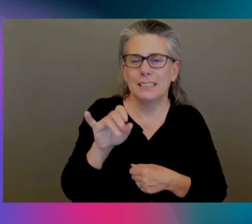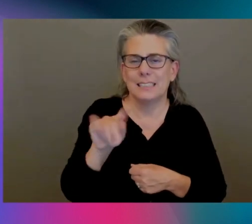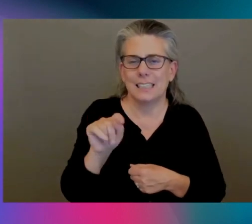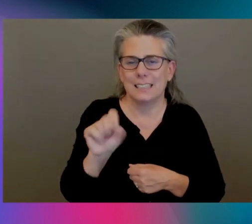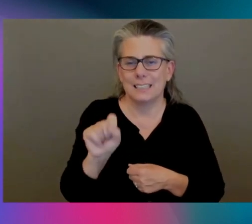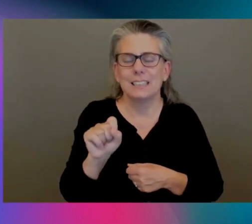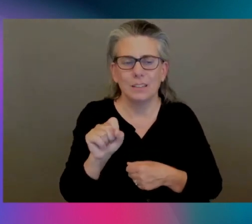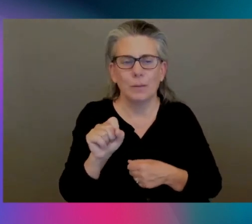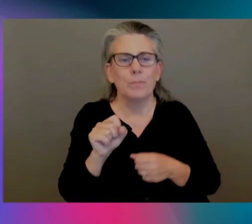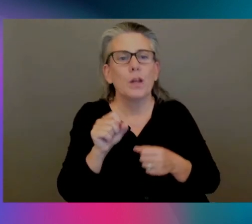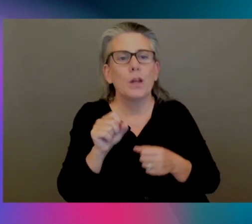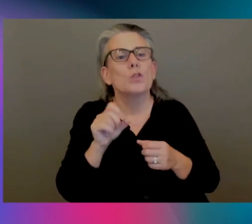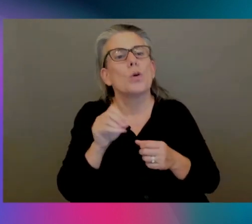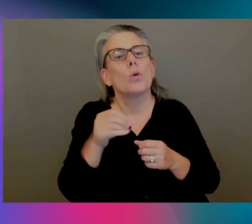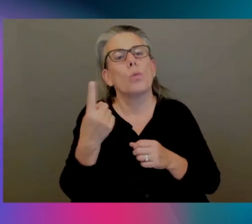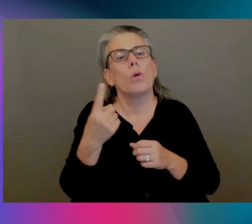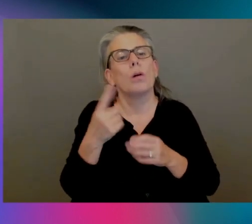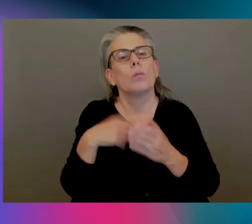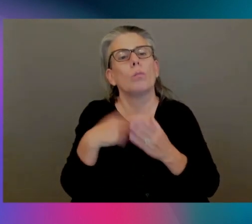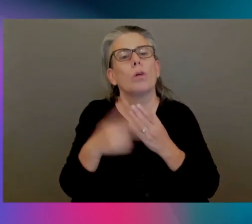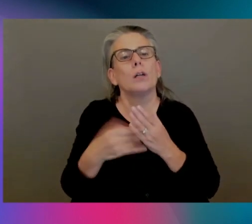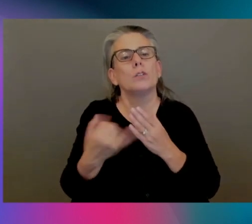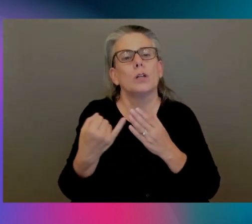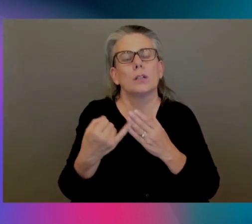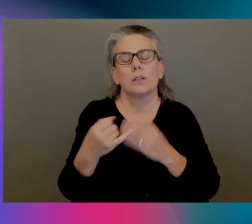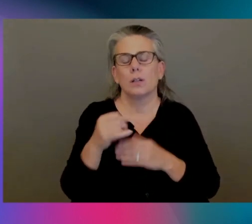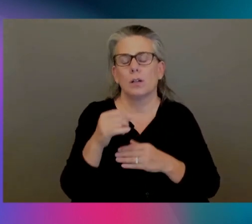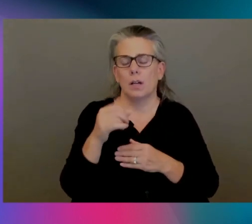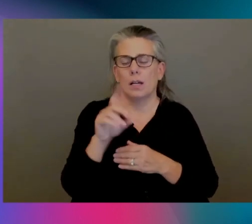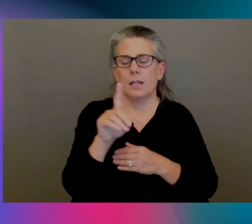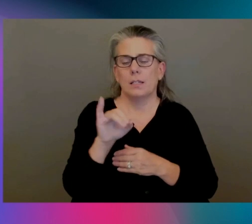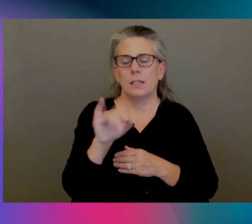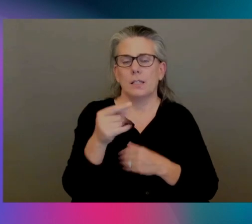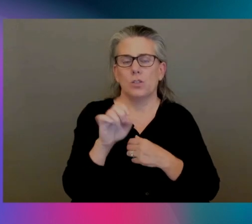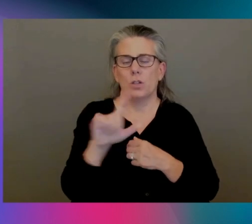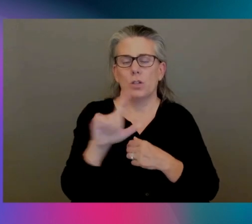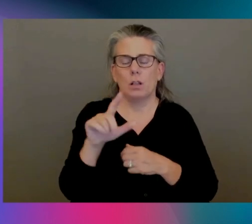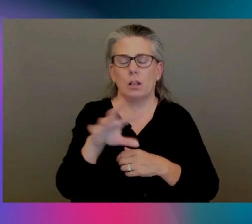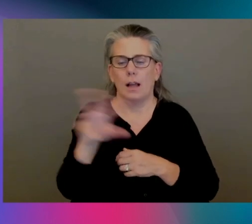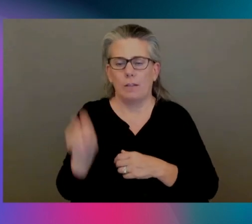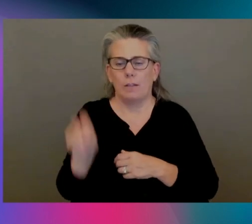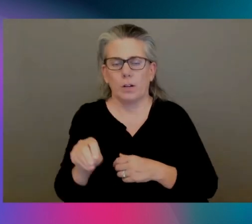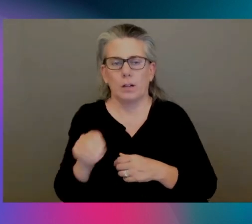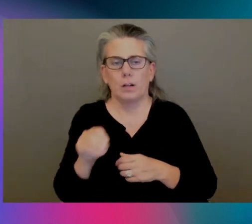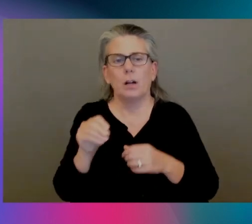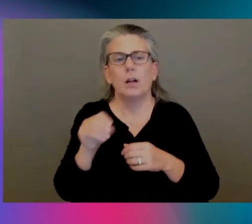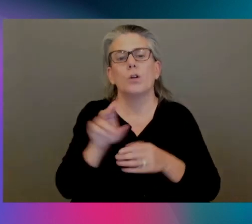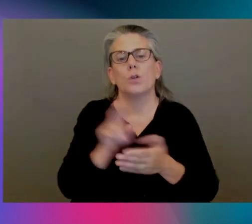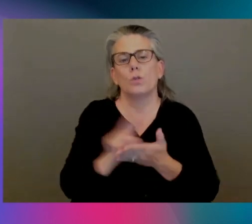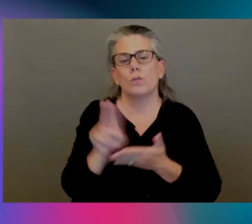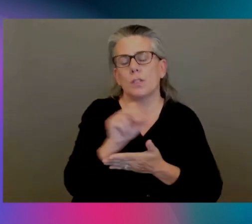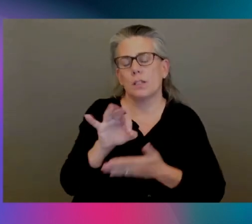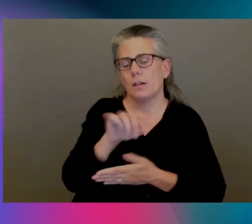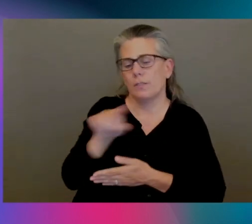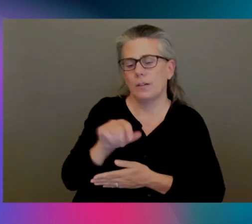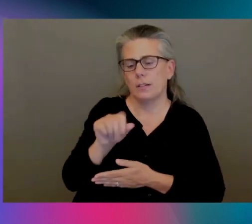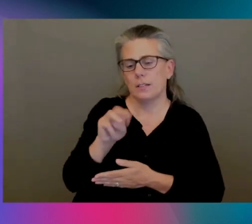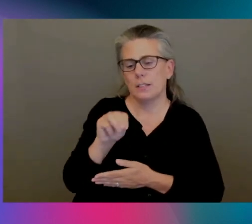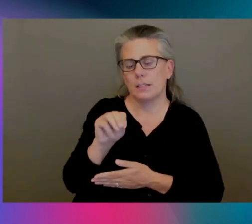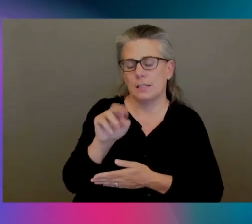Africa. So Digital Earth Africa has partnered with the University of Zanzibar and the national government of Tanzania to